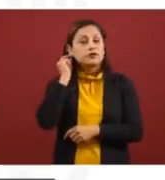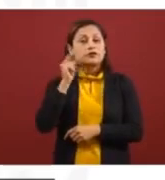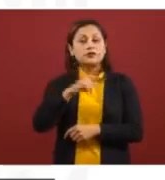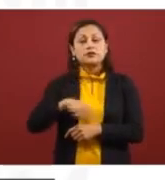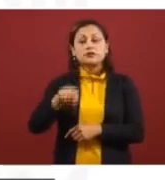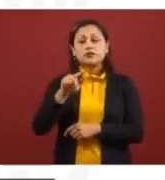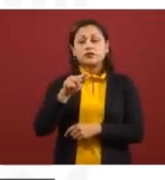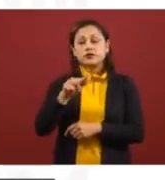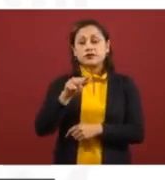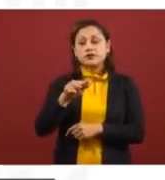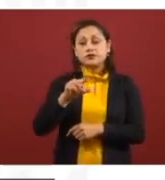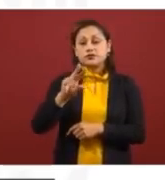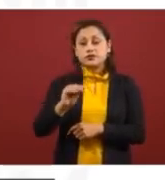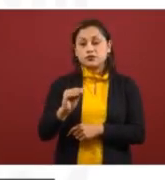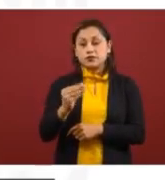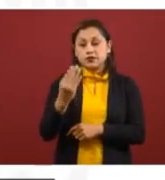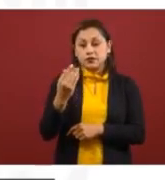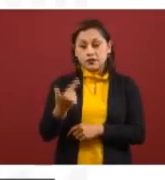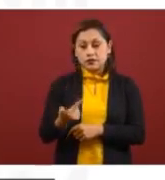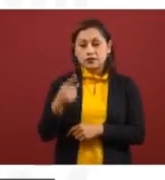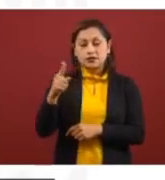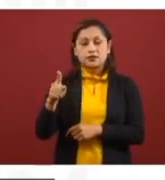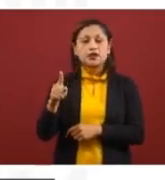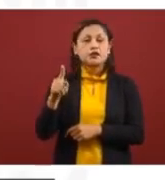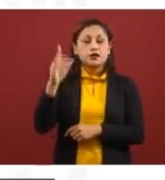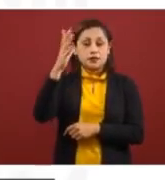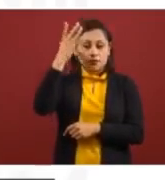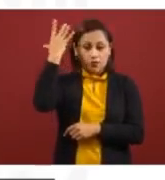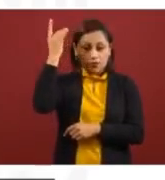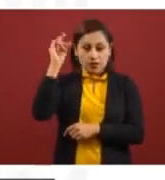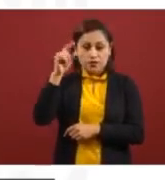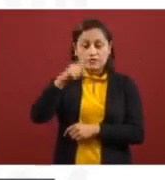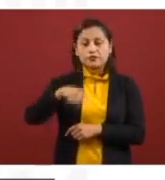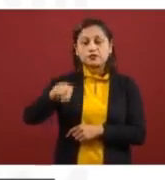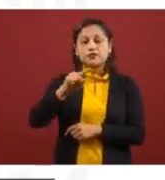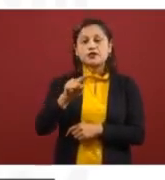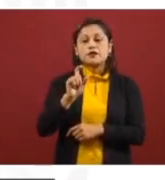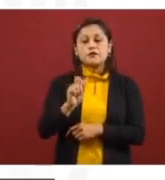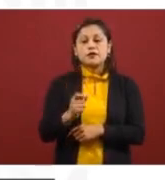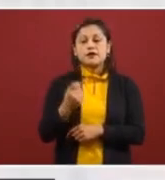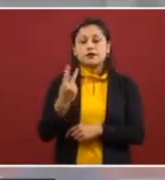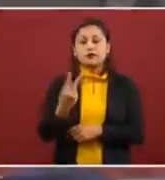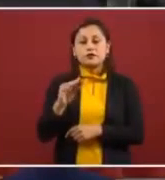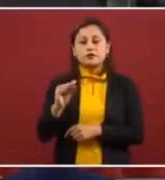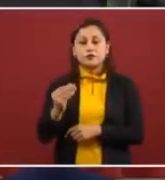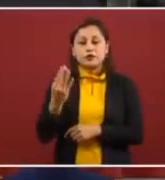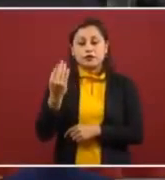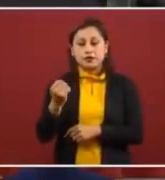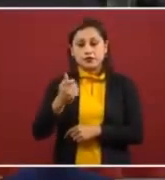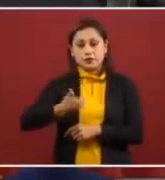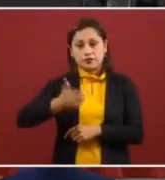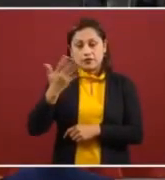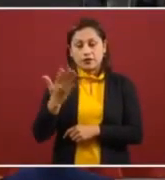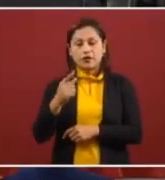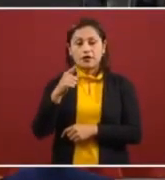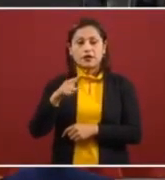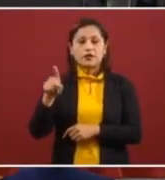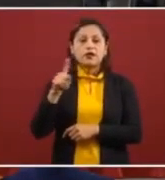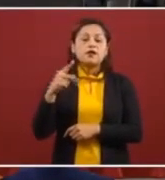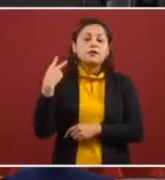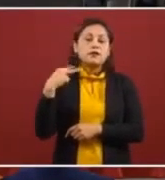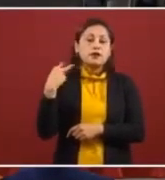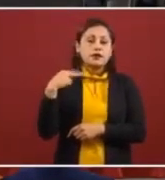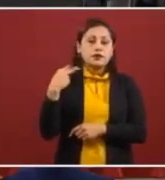you can see the list there for the each of the prices. And it's a good idea to come every morning,